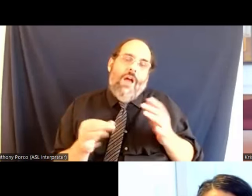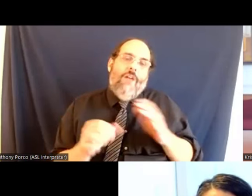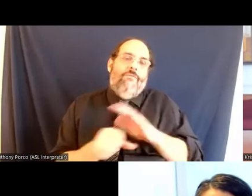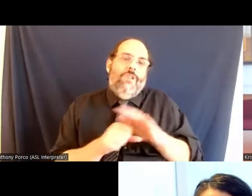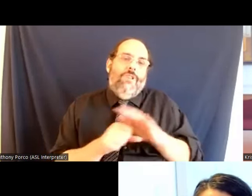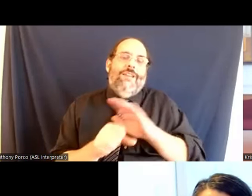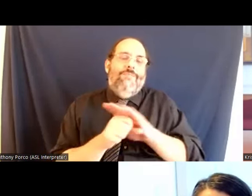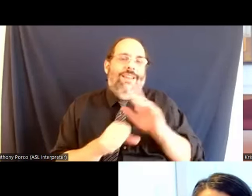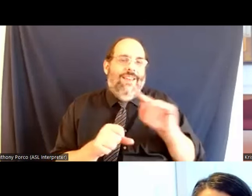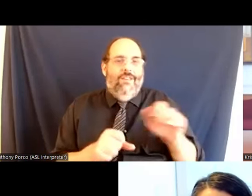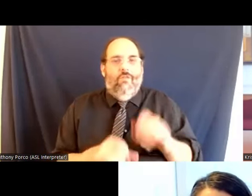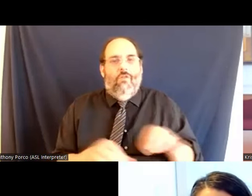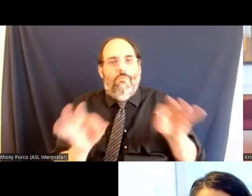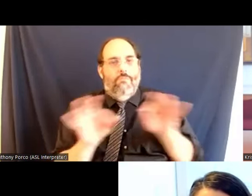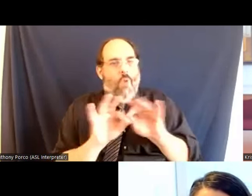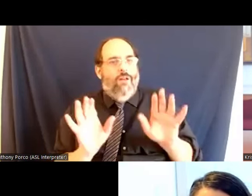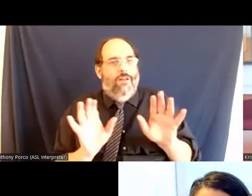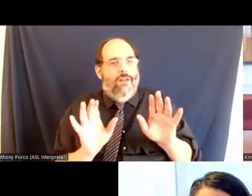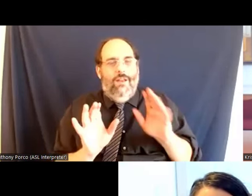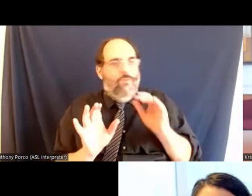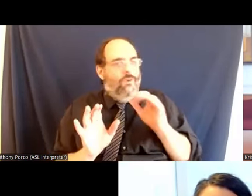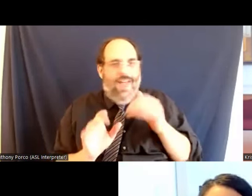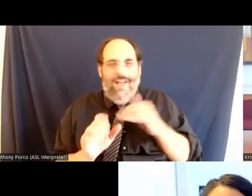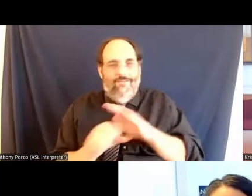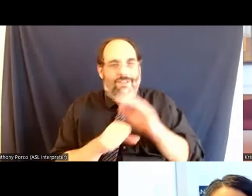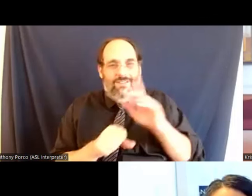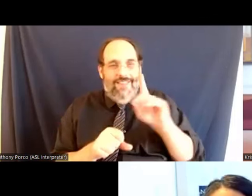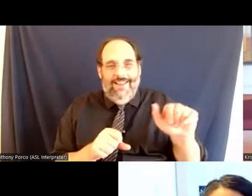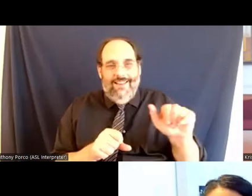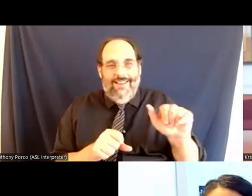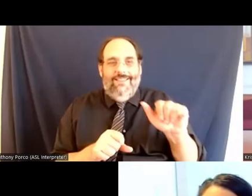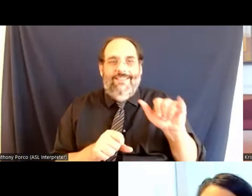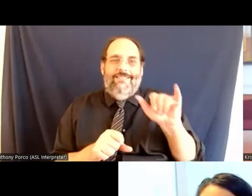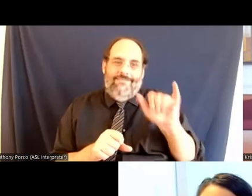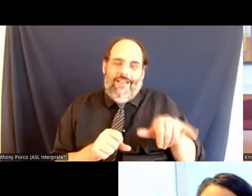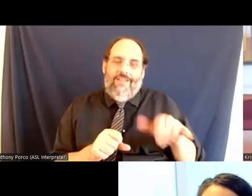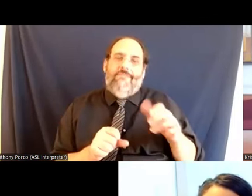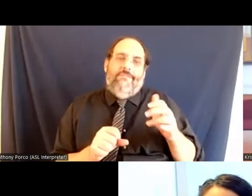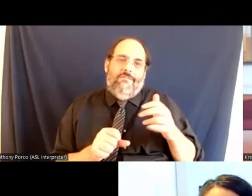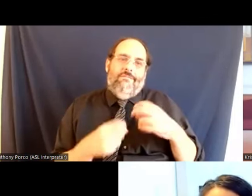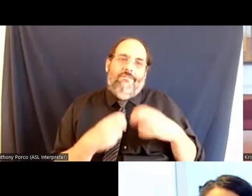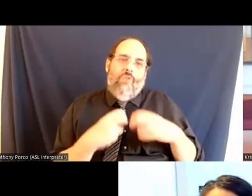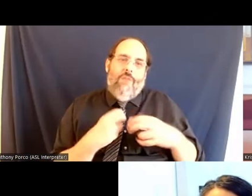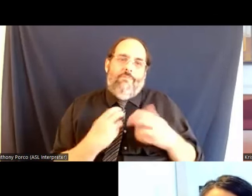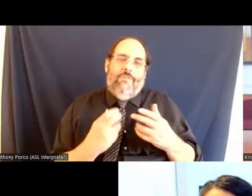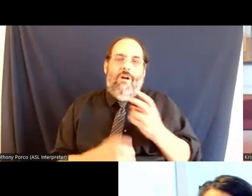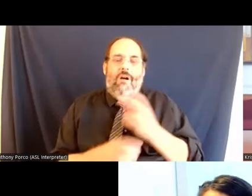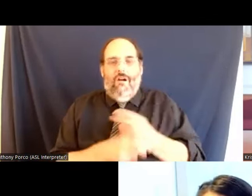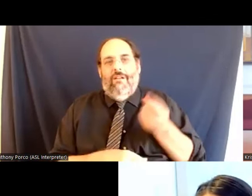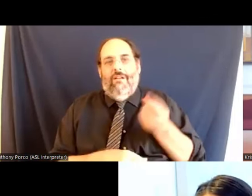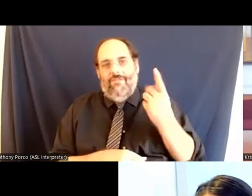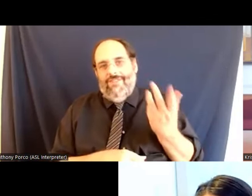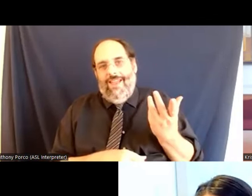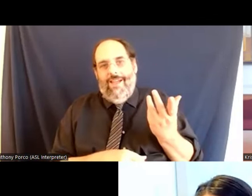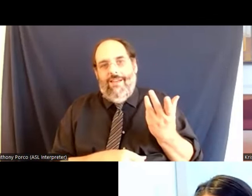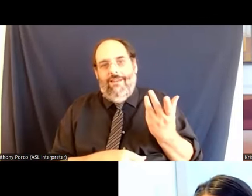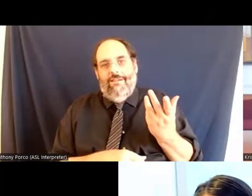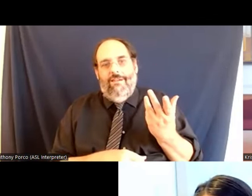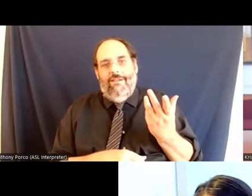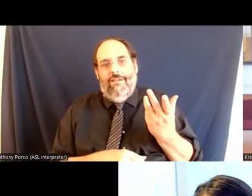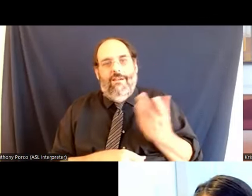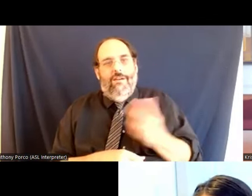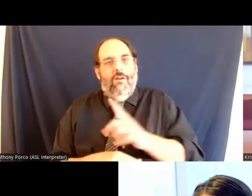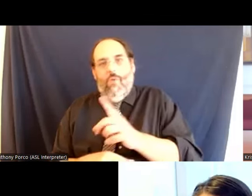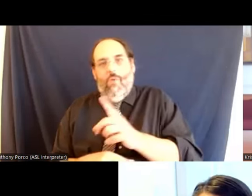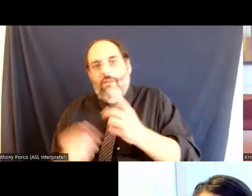data. Without that picture and full data, it's difficult to understand where the